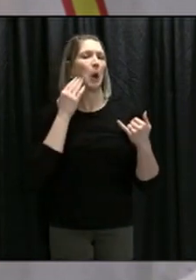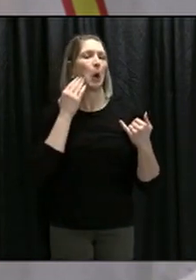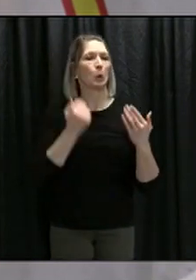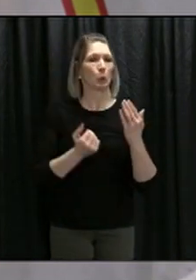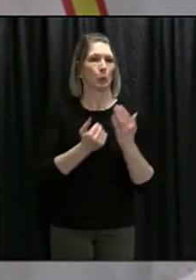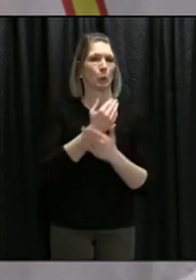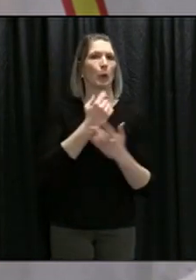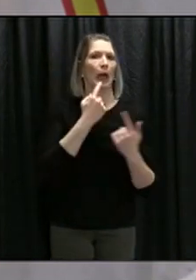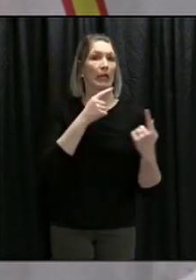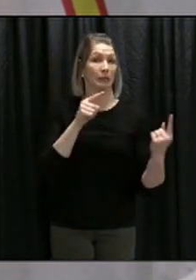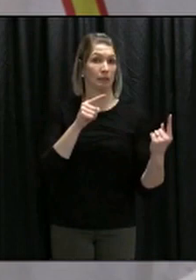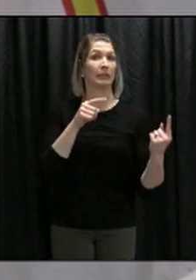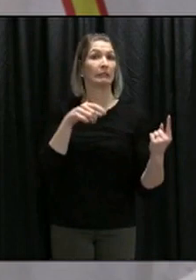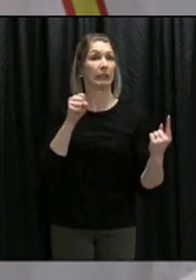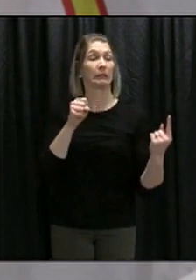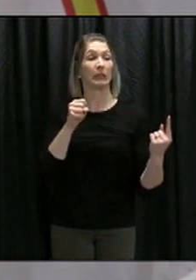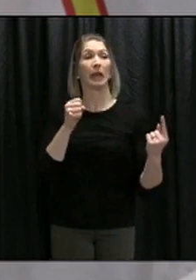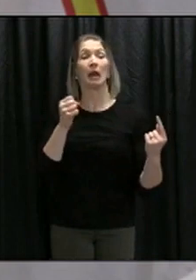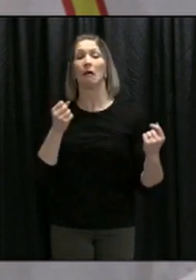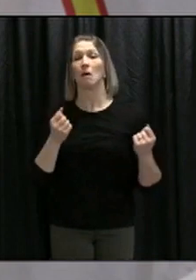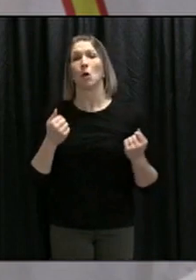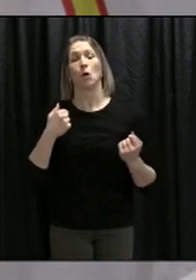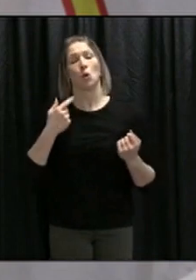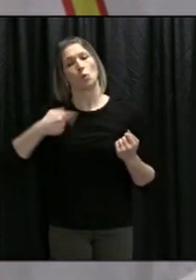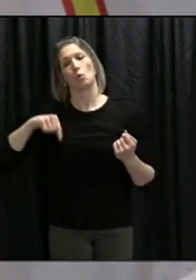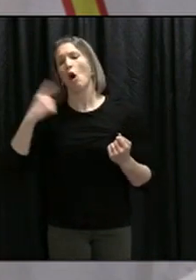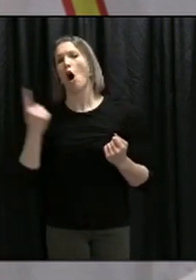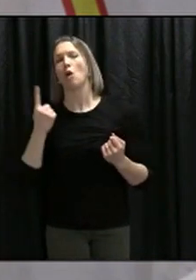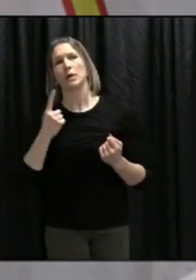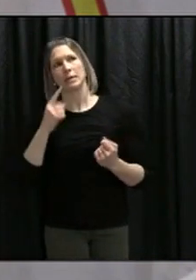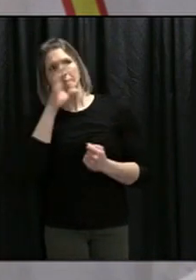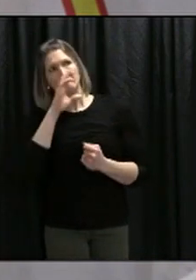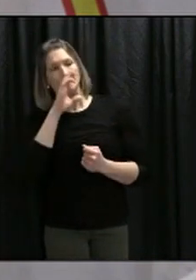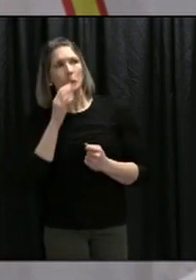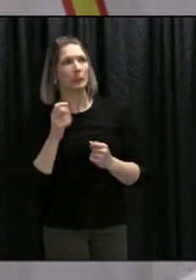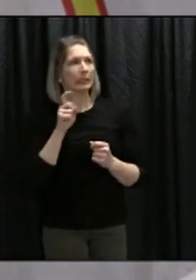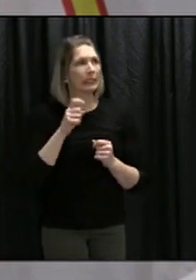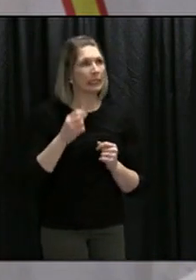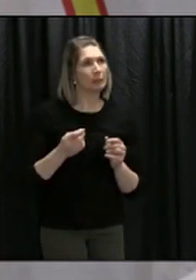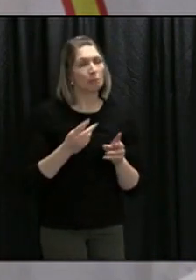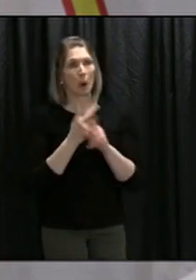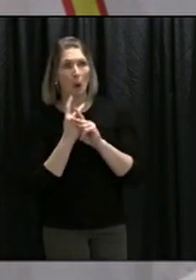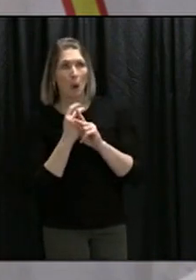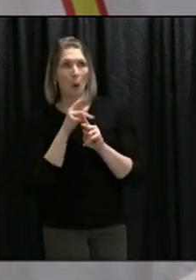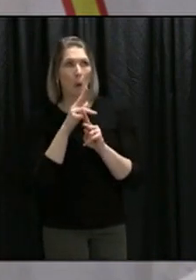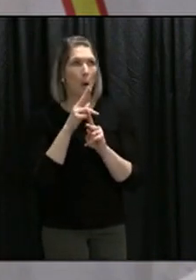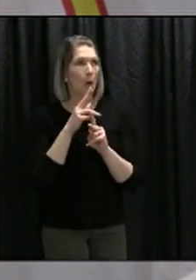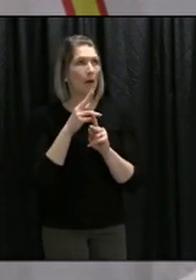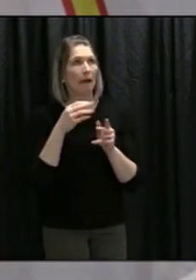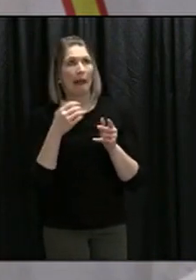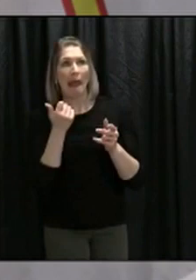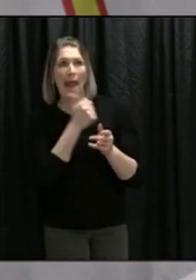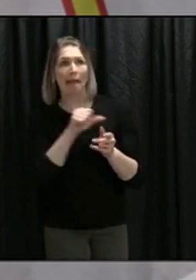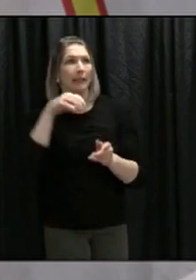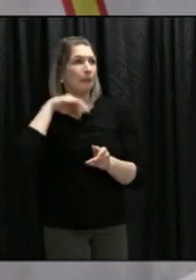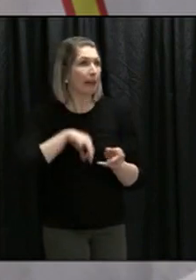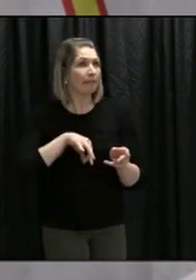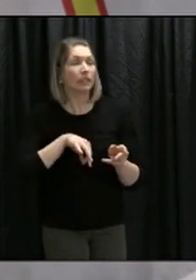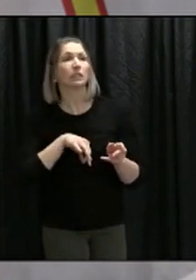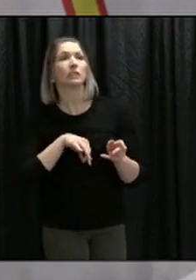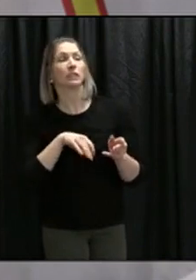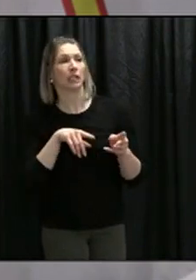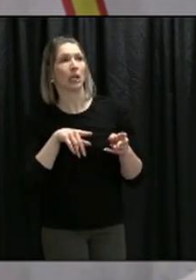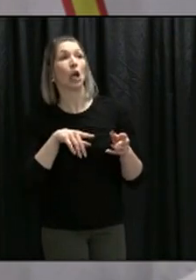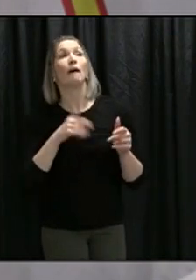take advantage of those federal programs. We're always looking for ways to actually, when we need to borrow, to do it and borrow it the cheapest possible way. What